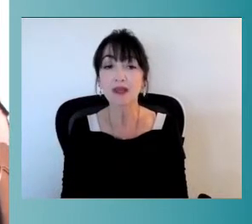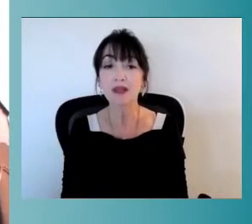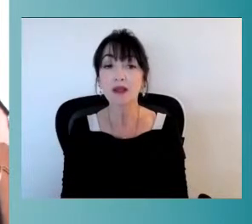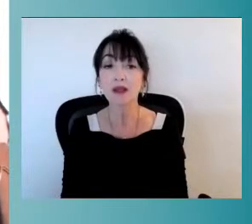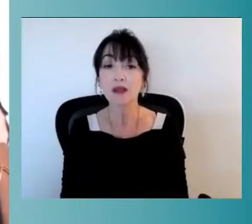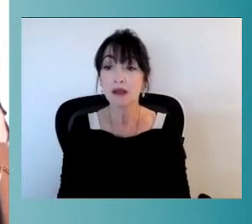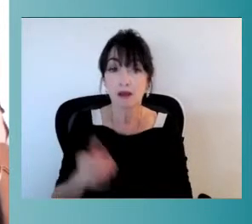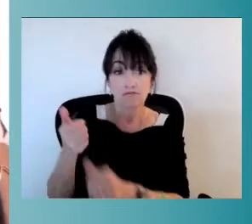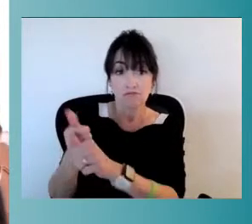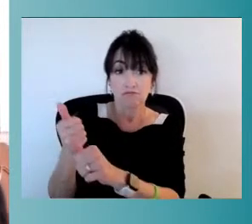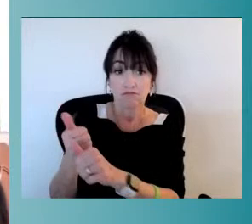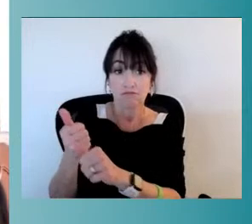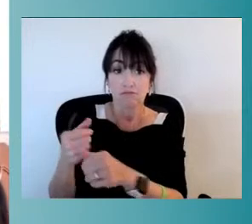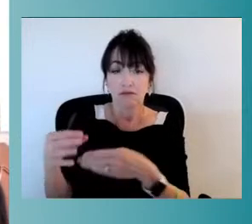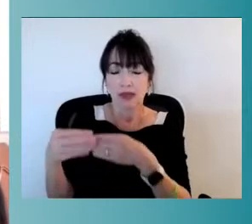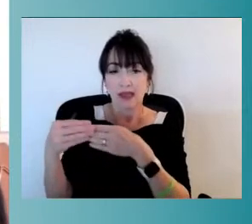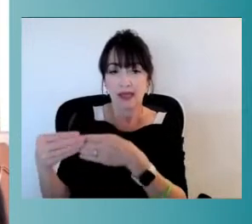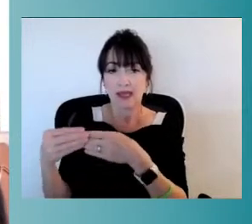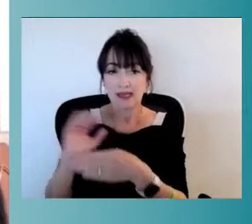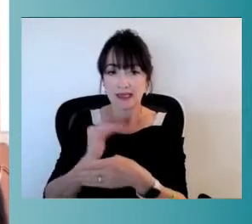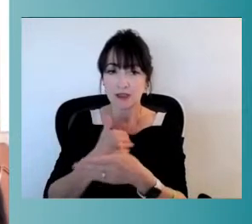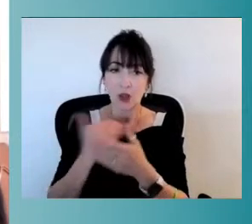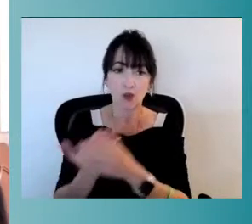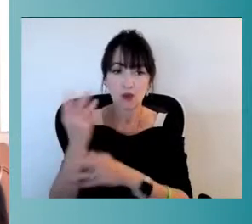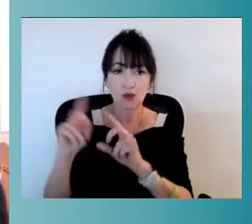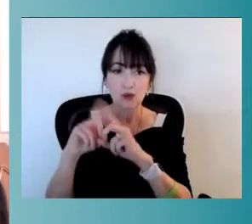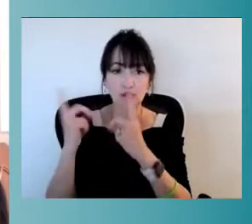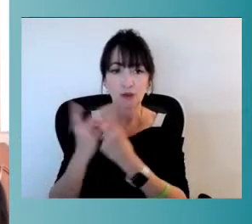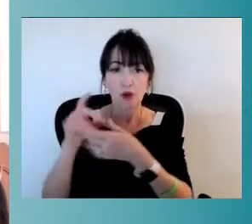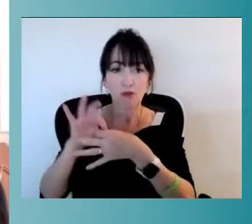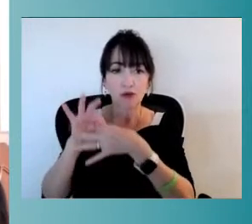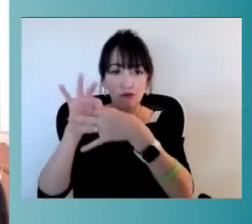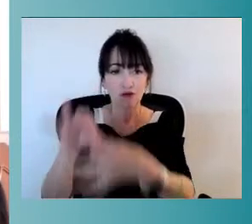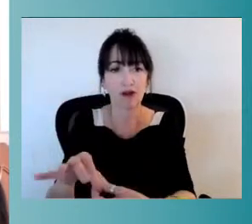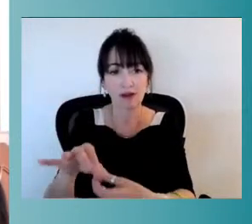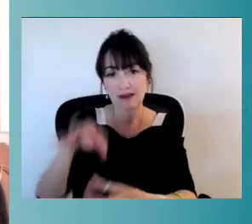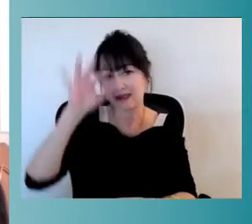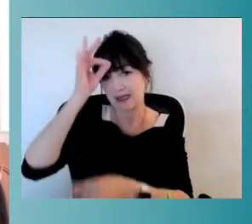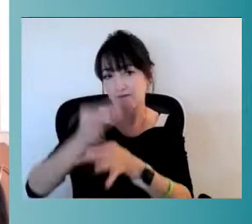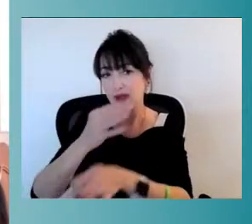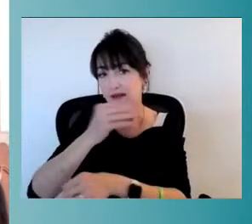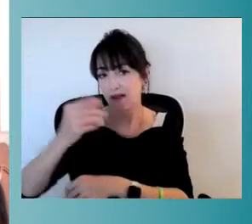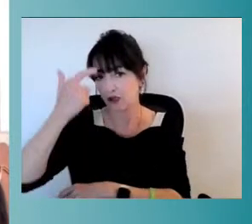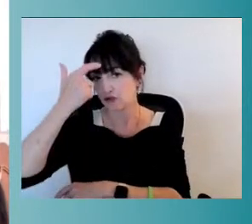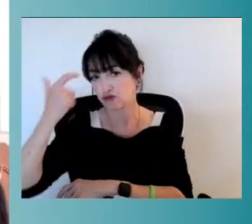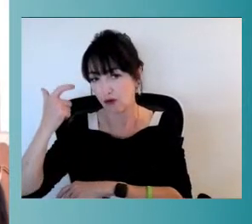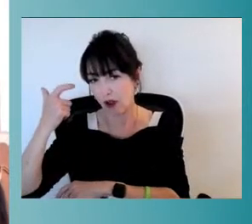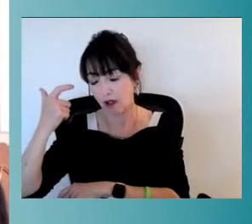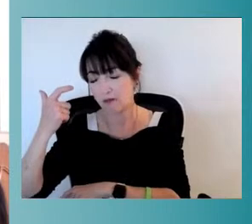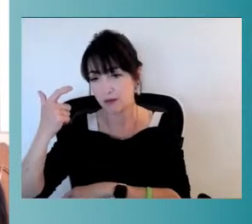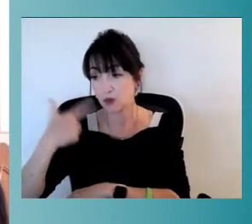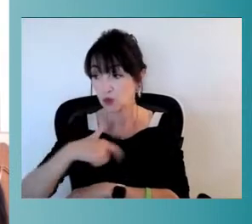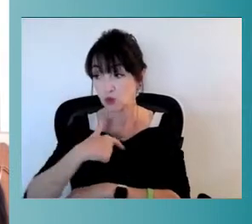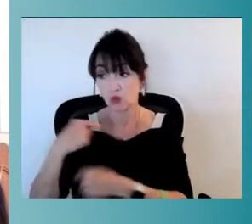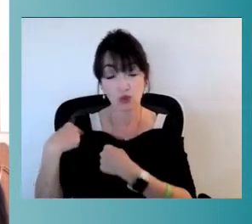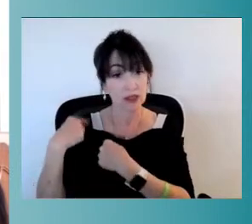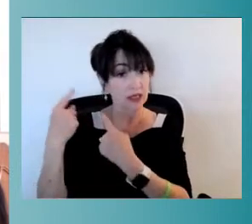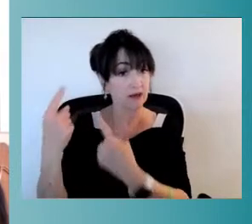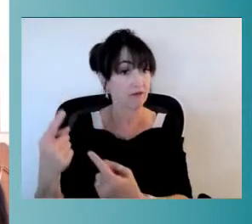who leads our new department in regards to faith and trauma. We have had quite a